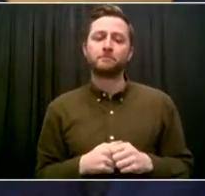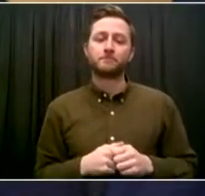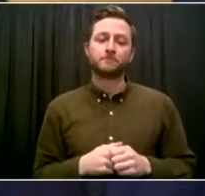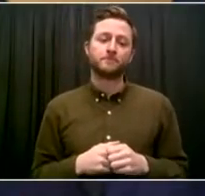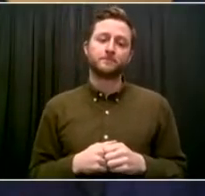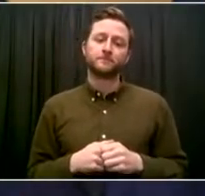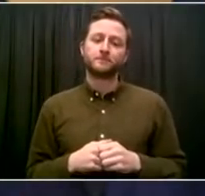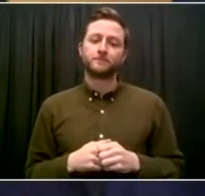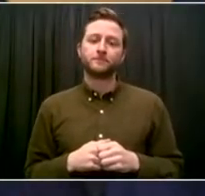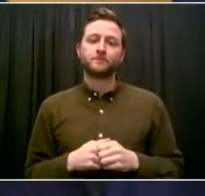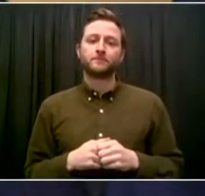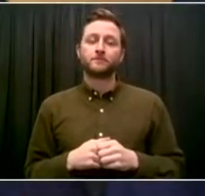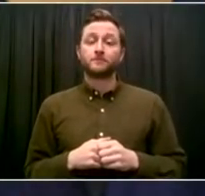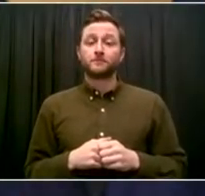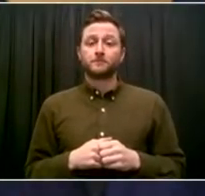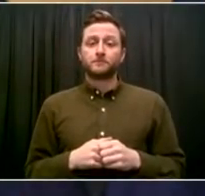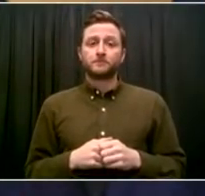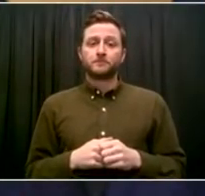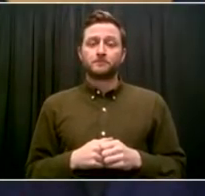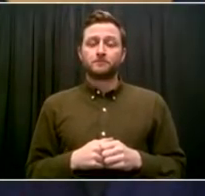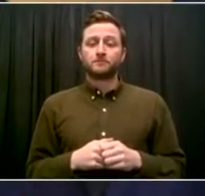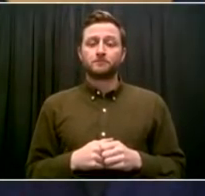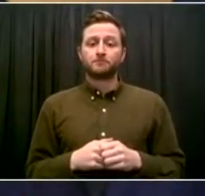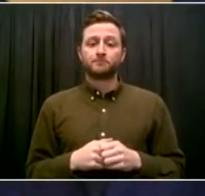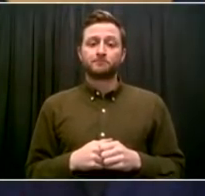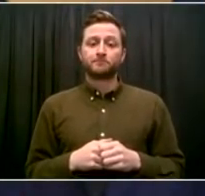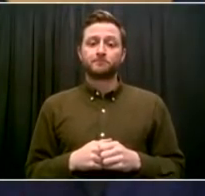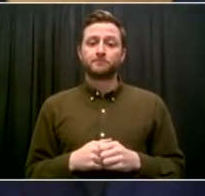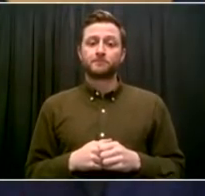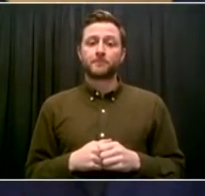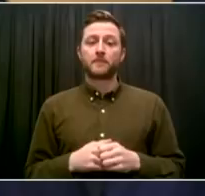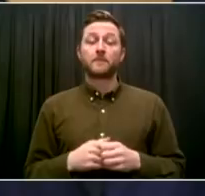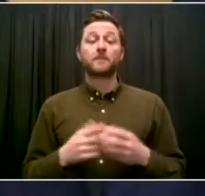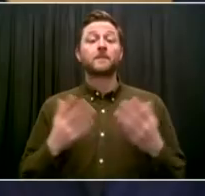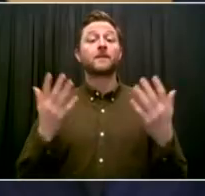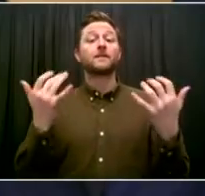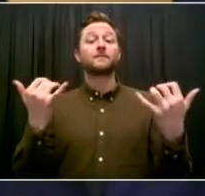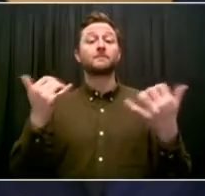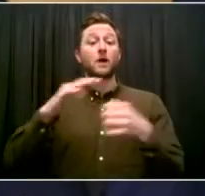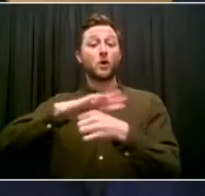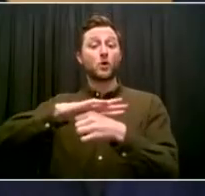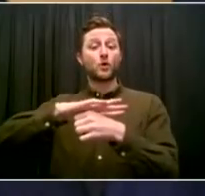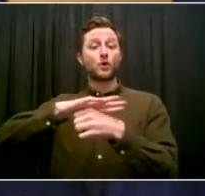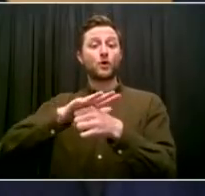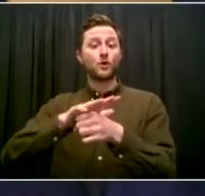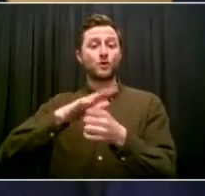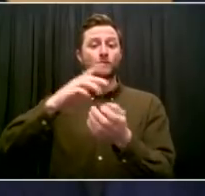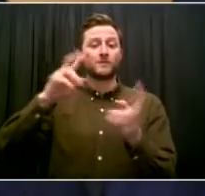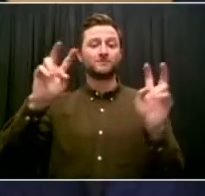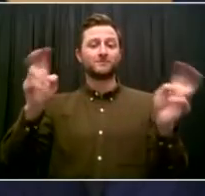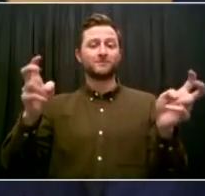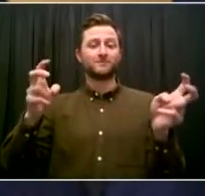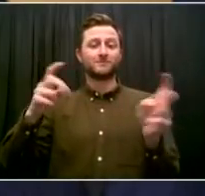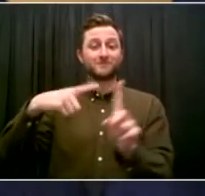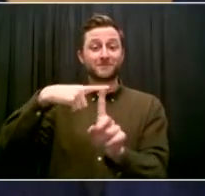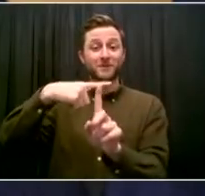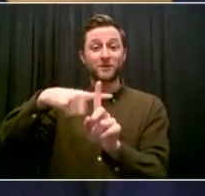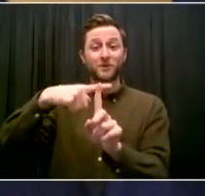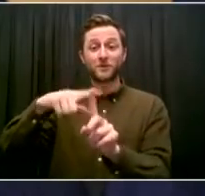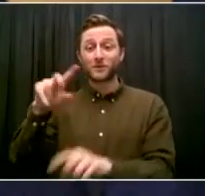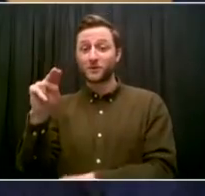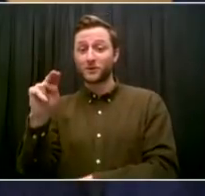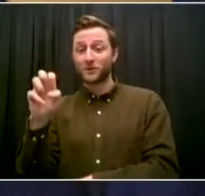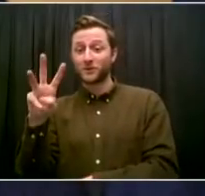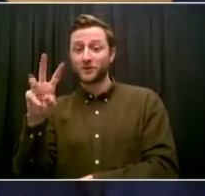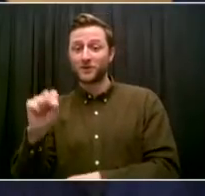We want to just give you some good news on the COVID front, that it is imperative